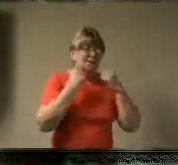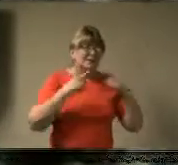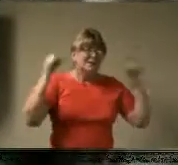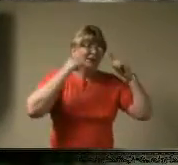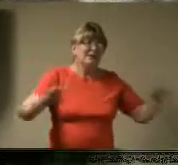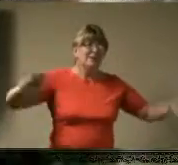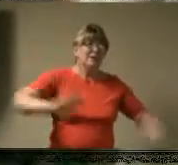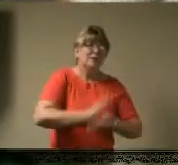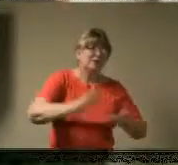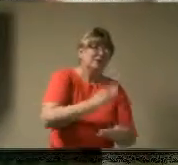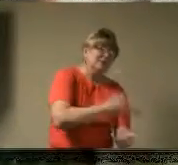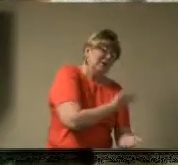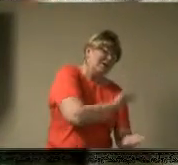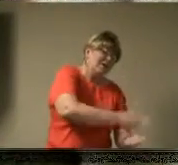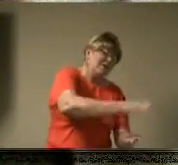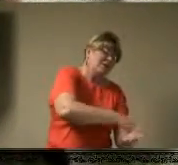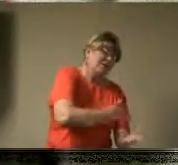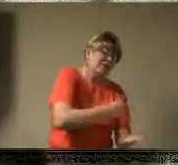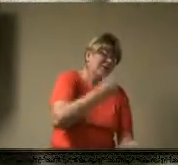ising sing a